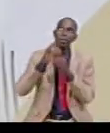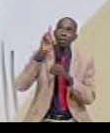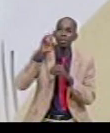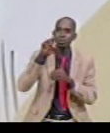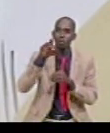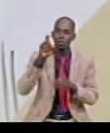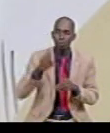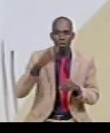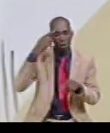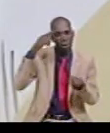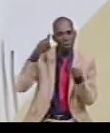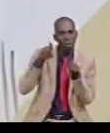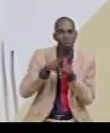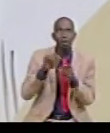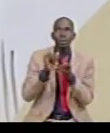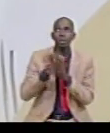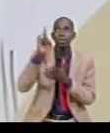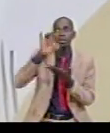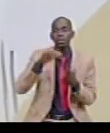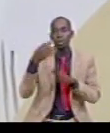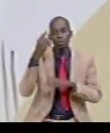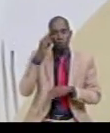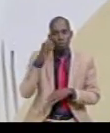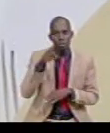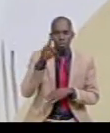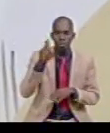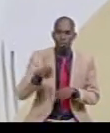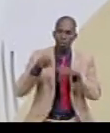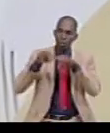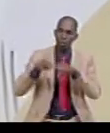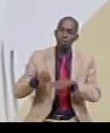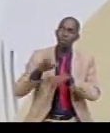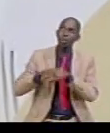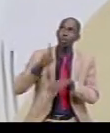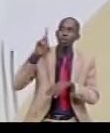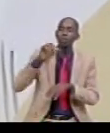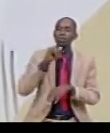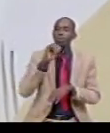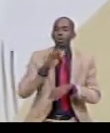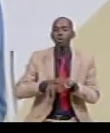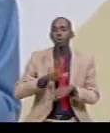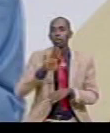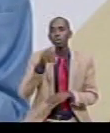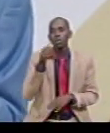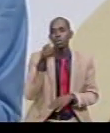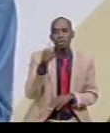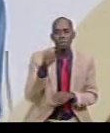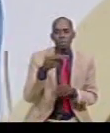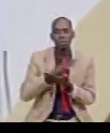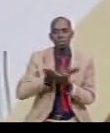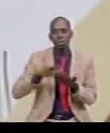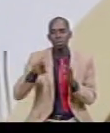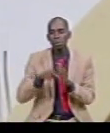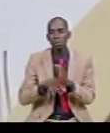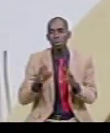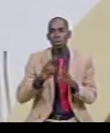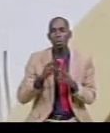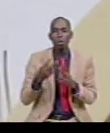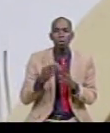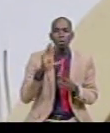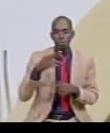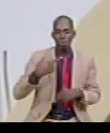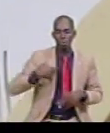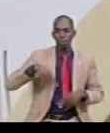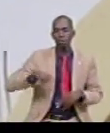your sake he died. You need to rely on him, not on your own self-righteousness or religious activities. You need to believe,